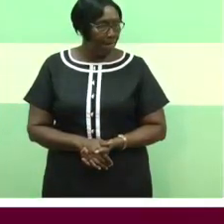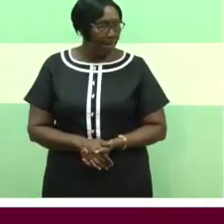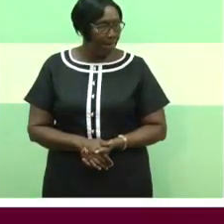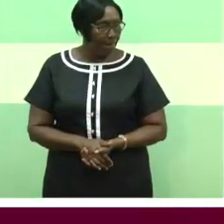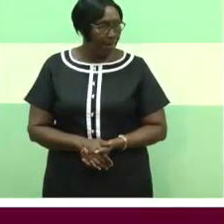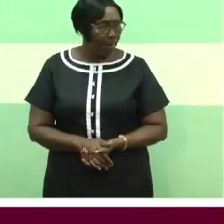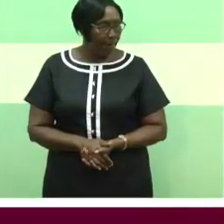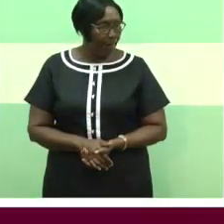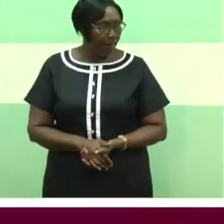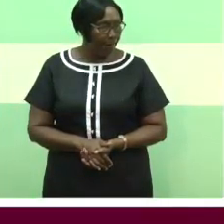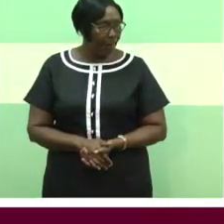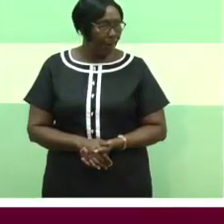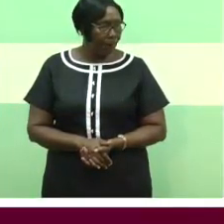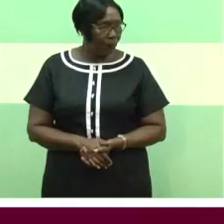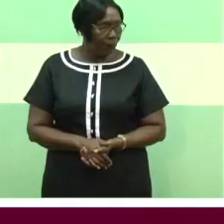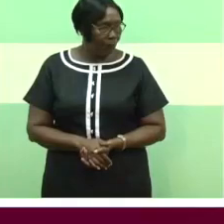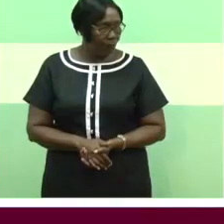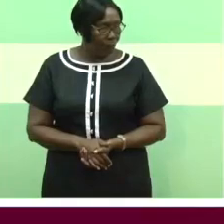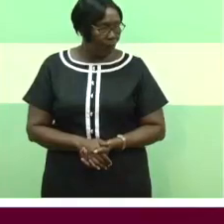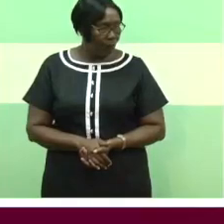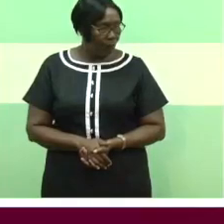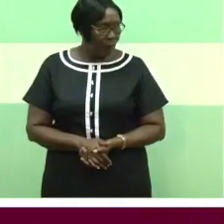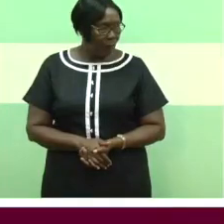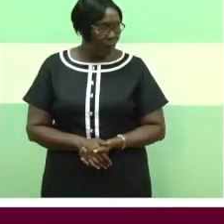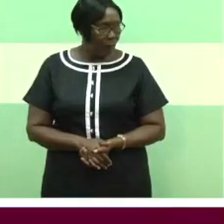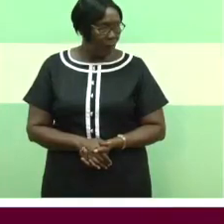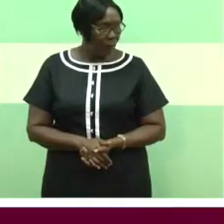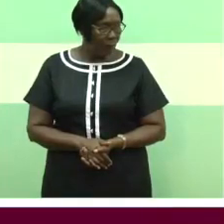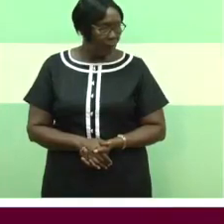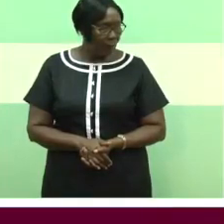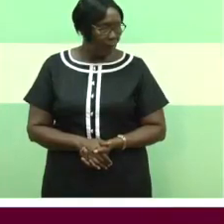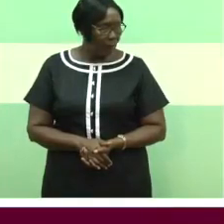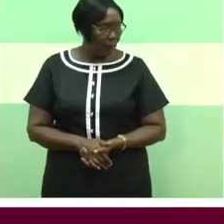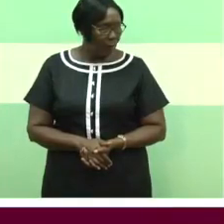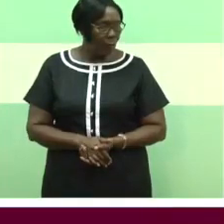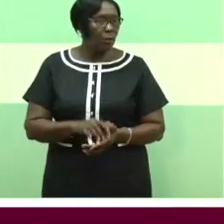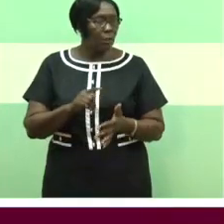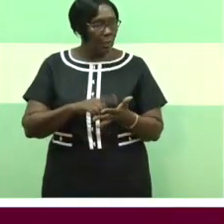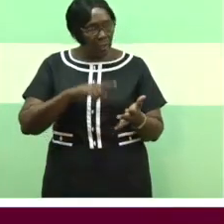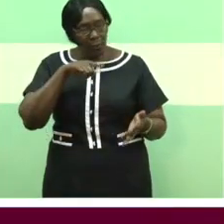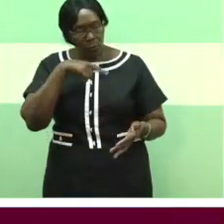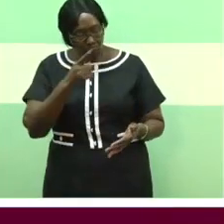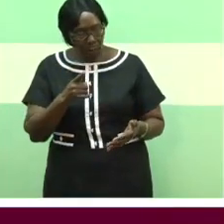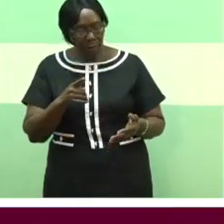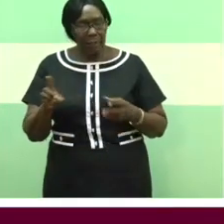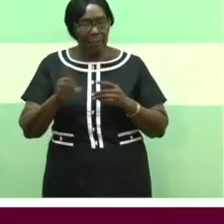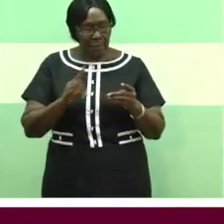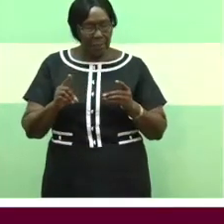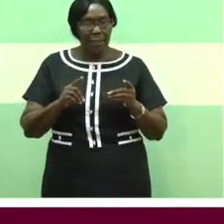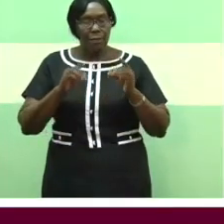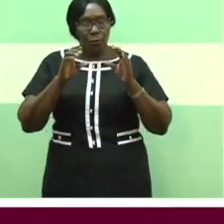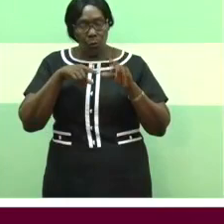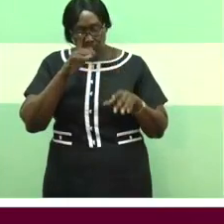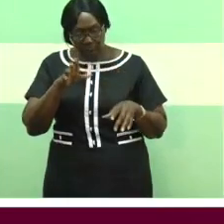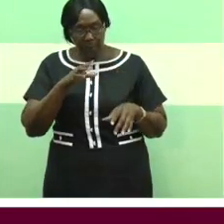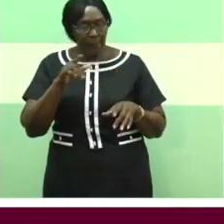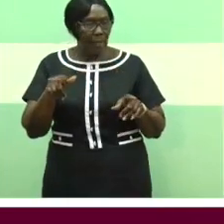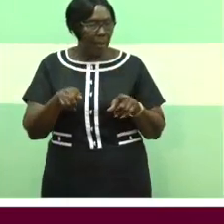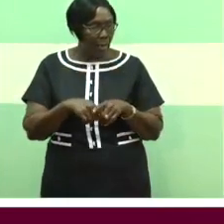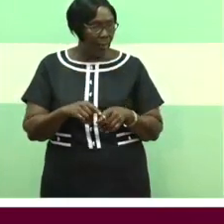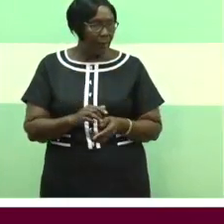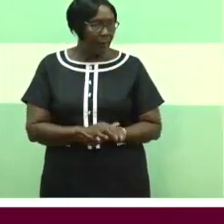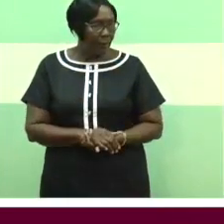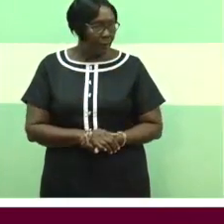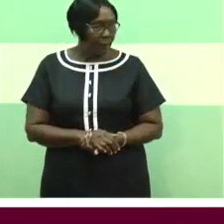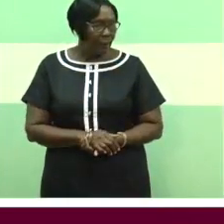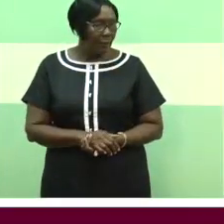So we have daily schedule. So it tells that this is what the day is going to be like. So